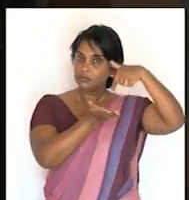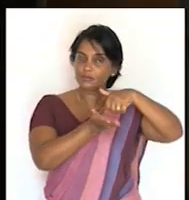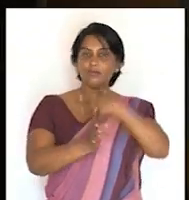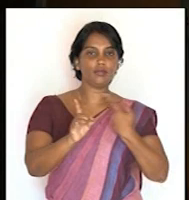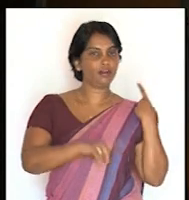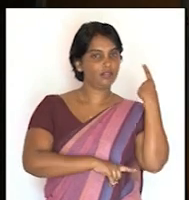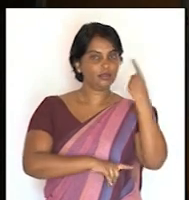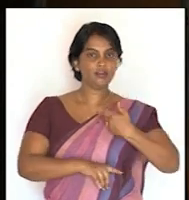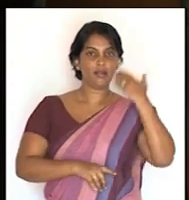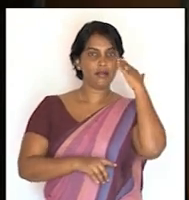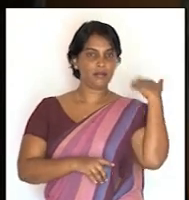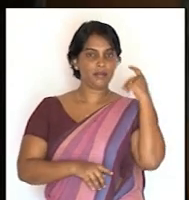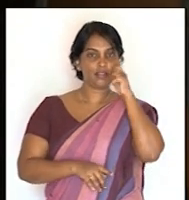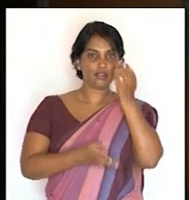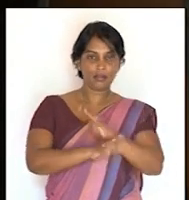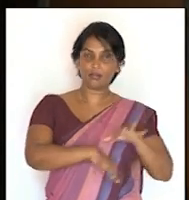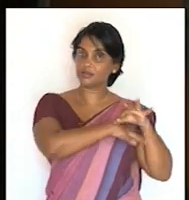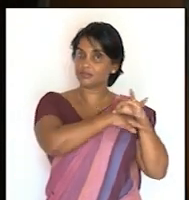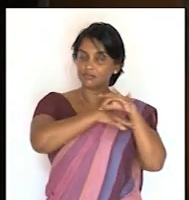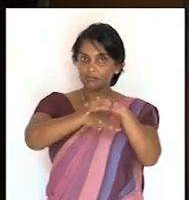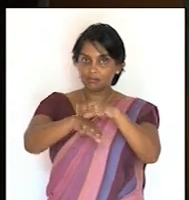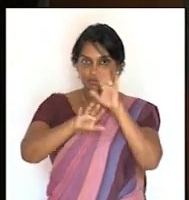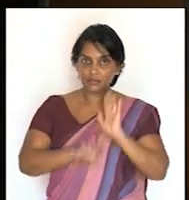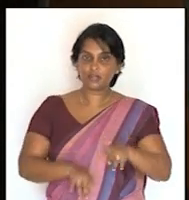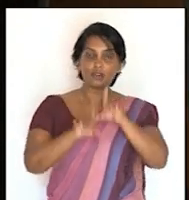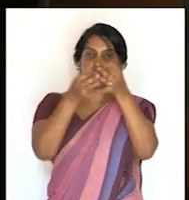a great expectation of correct guidance.